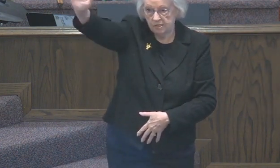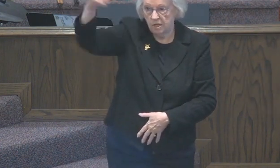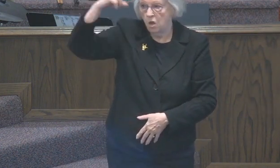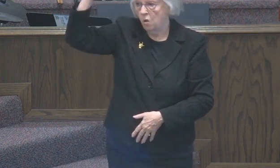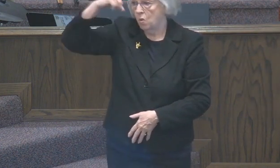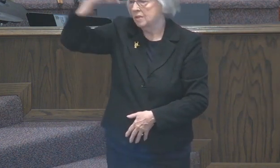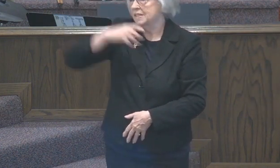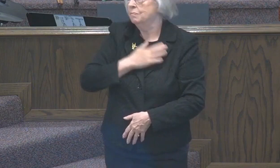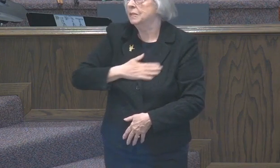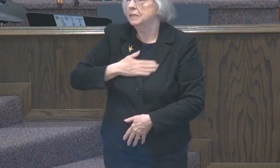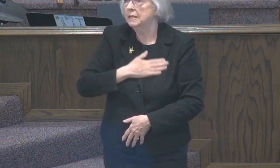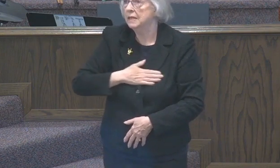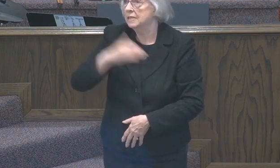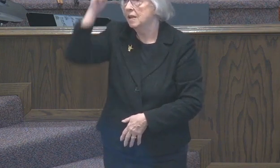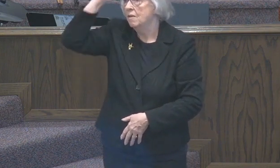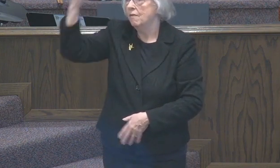All right?